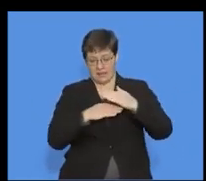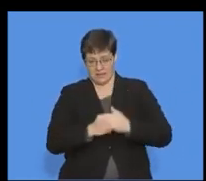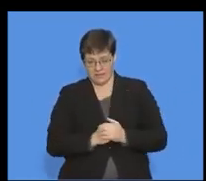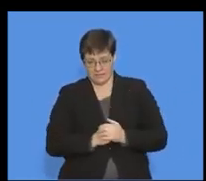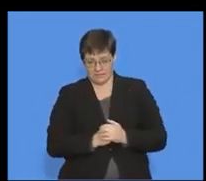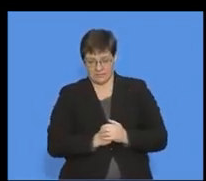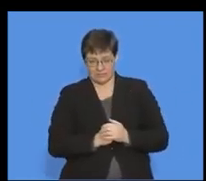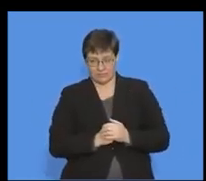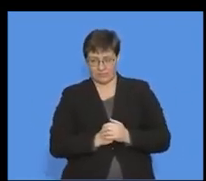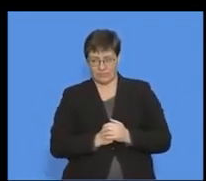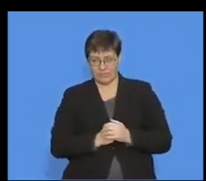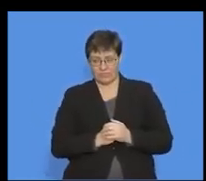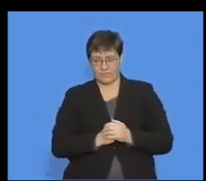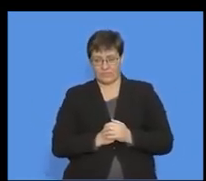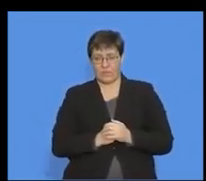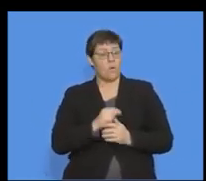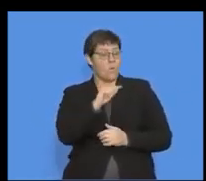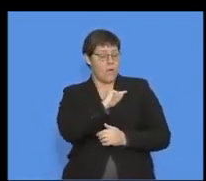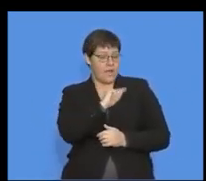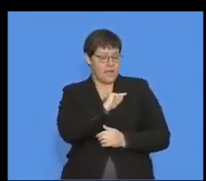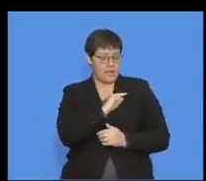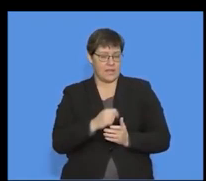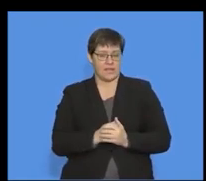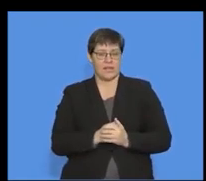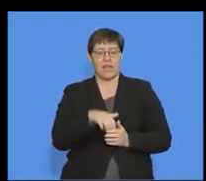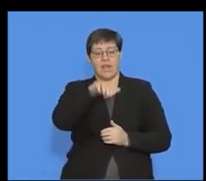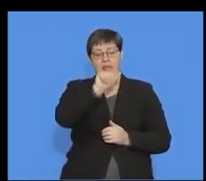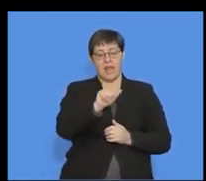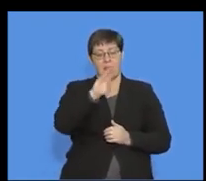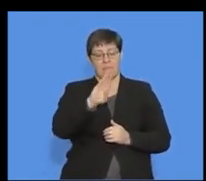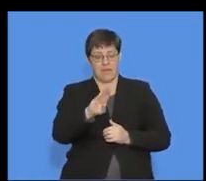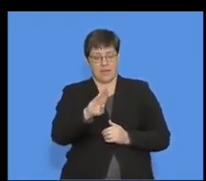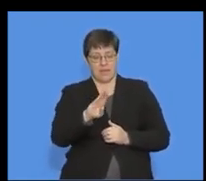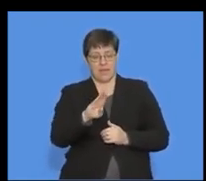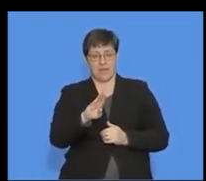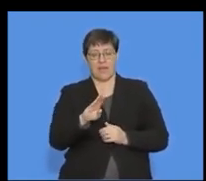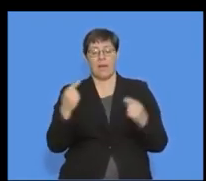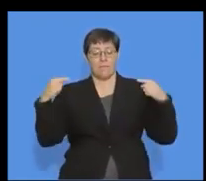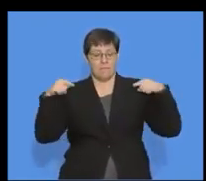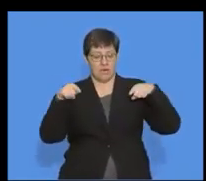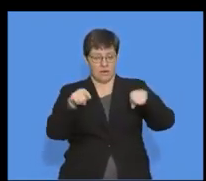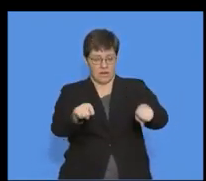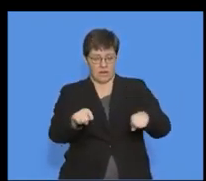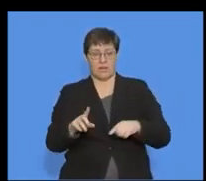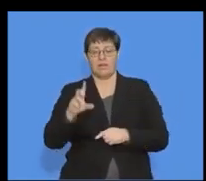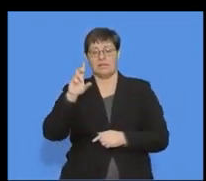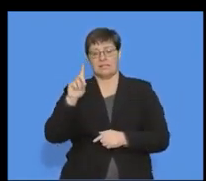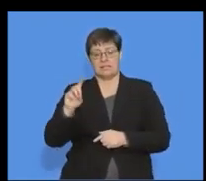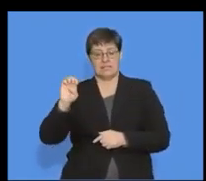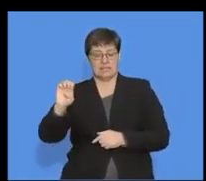angles. Corresponding angles, because AB is parallel